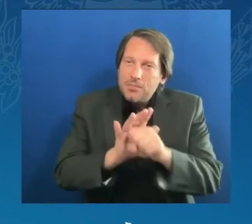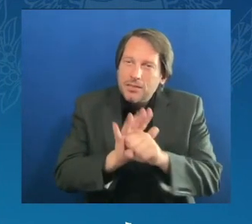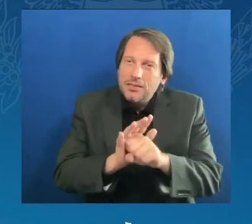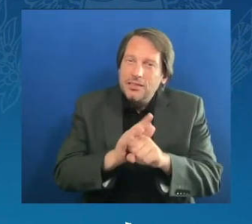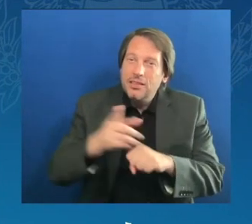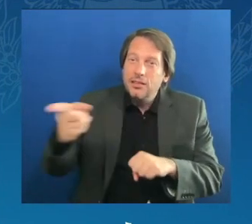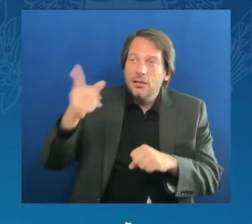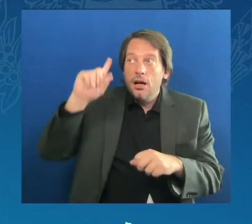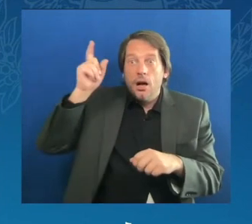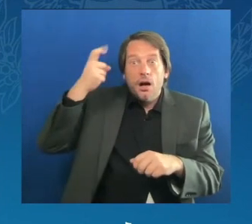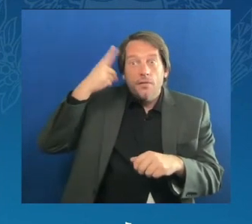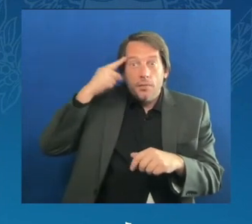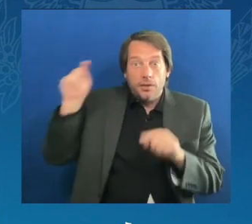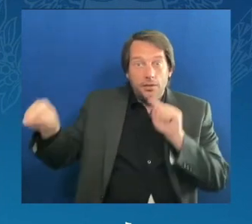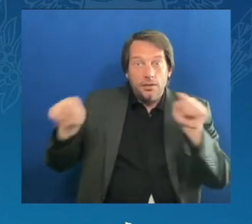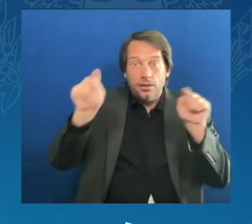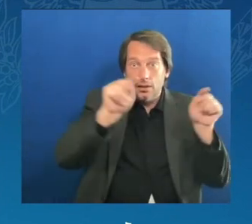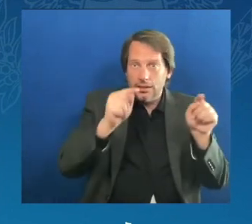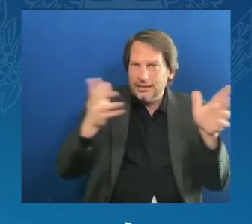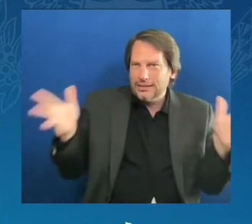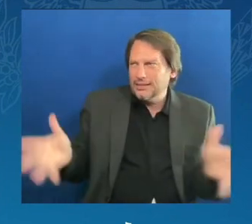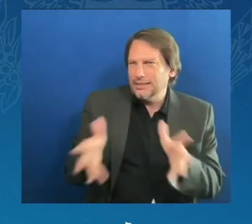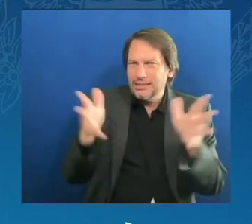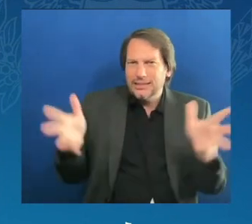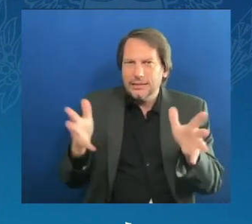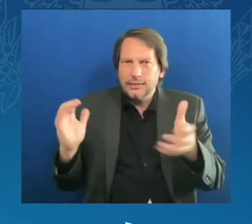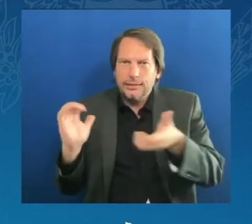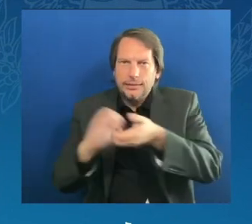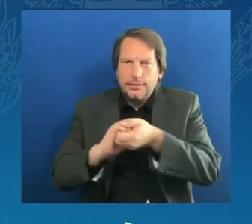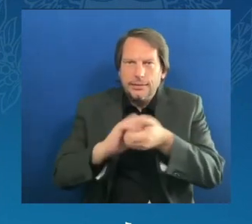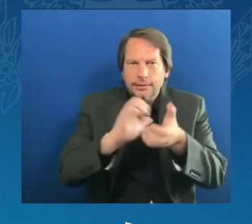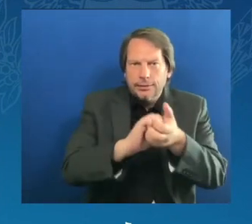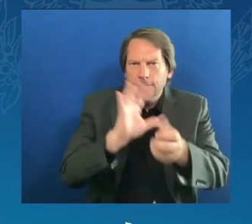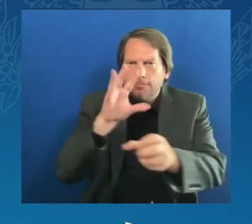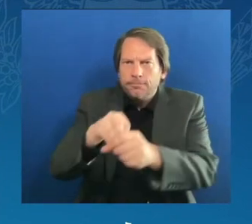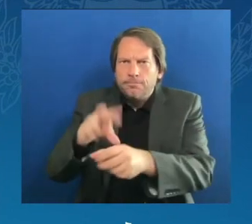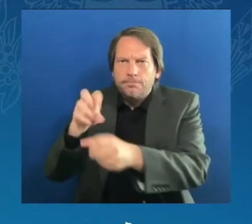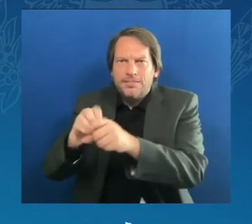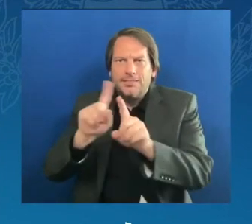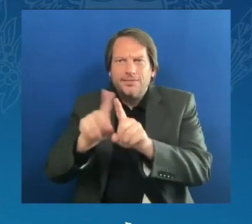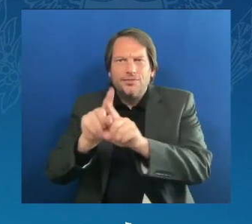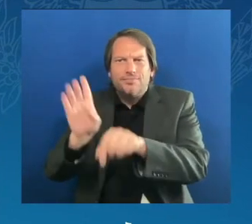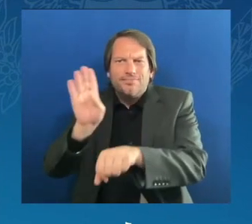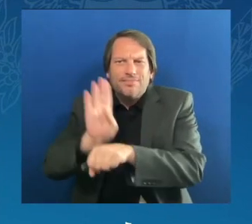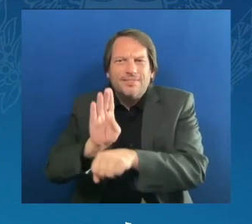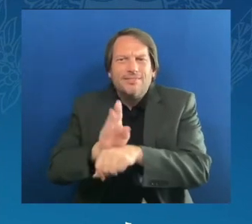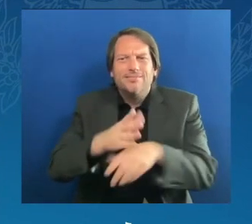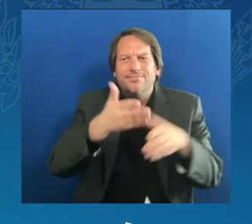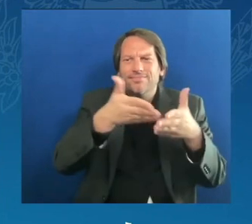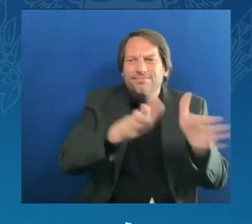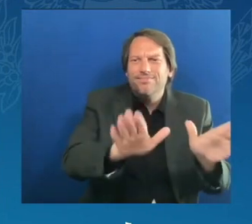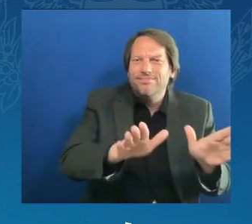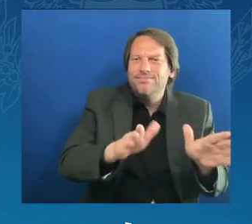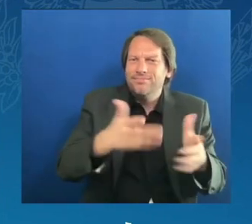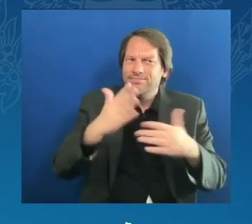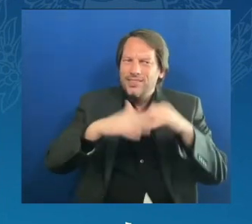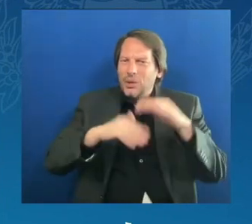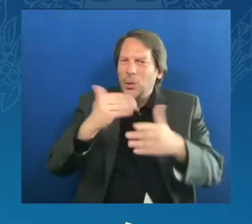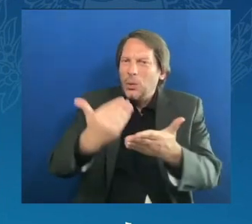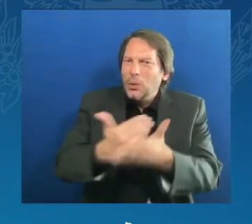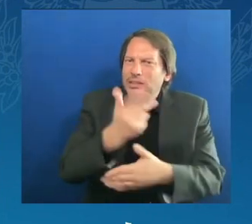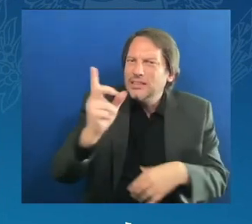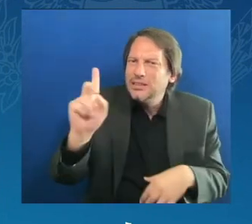democratic, and more prosperous Guatemala that offers opportunities for all to live and to